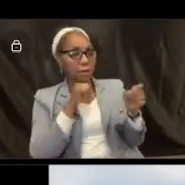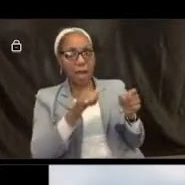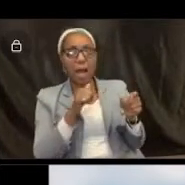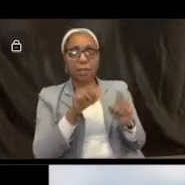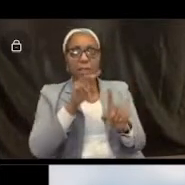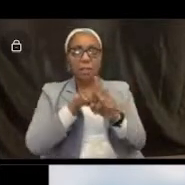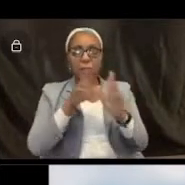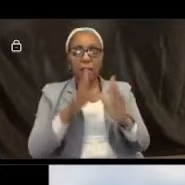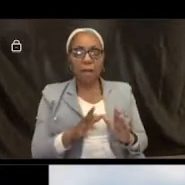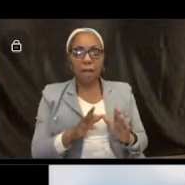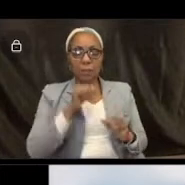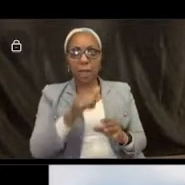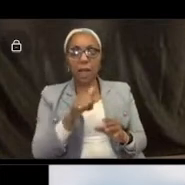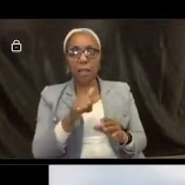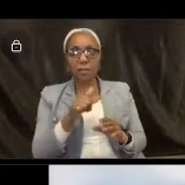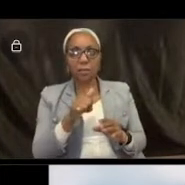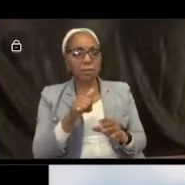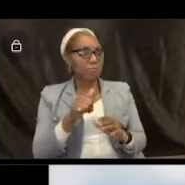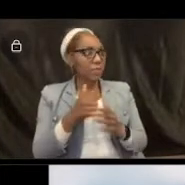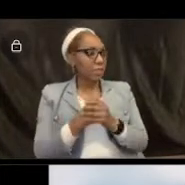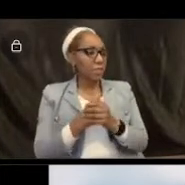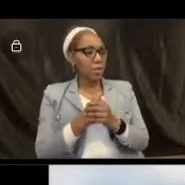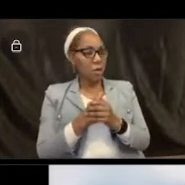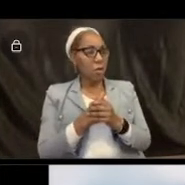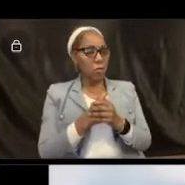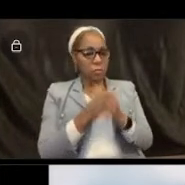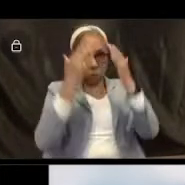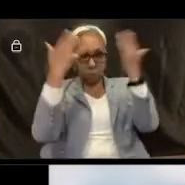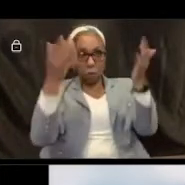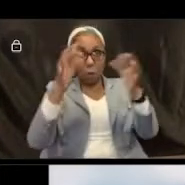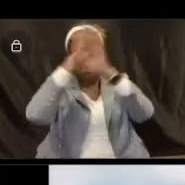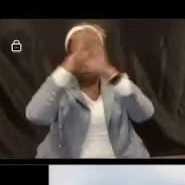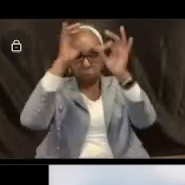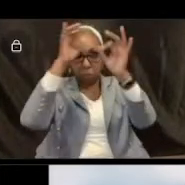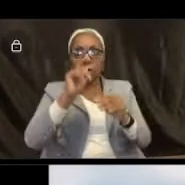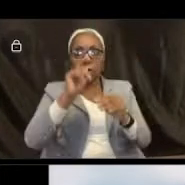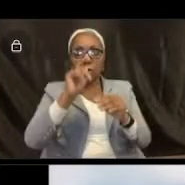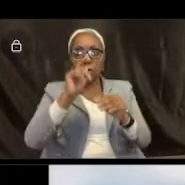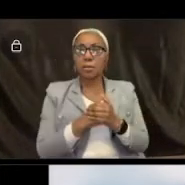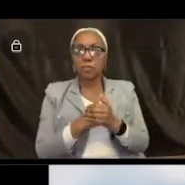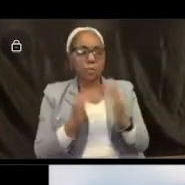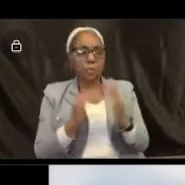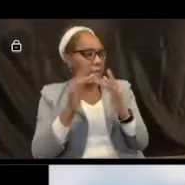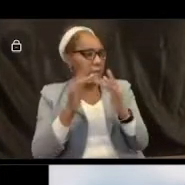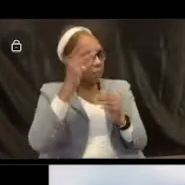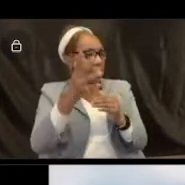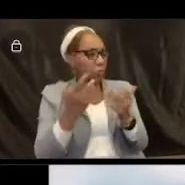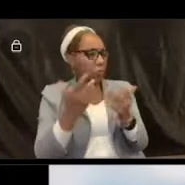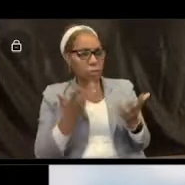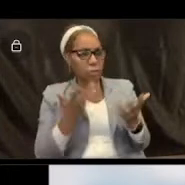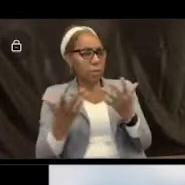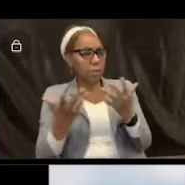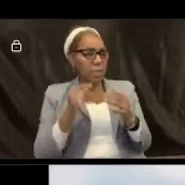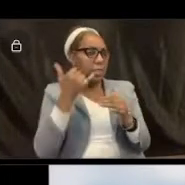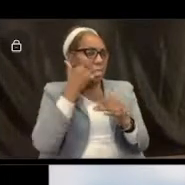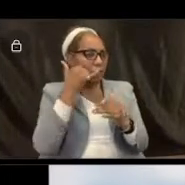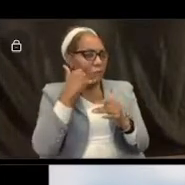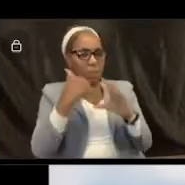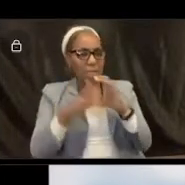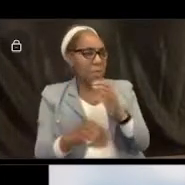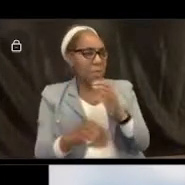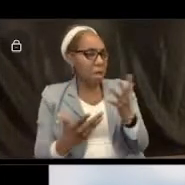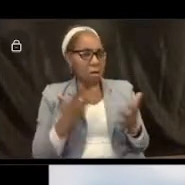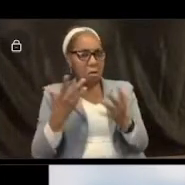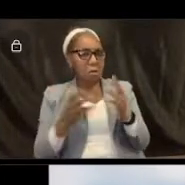the applicant isn't blindsided? You know, there isn't, Mr. Mitten's contact information, telephone or email isn't in